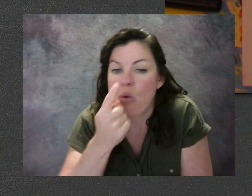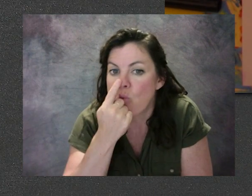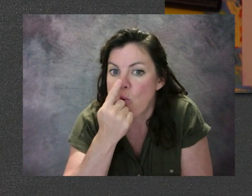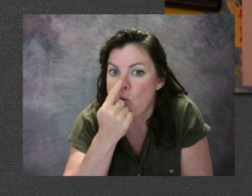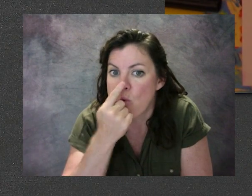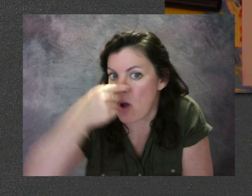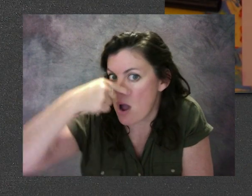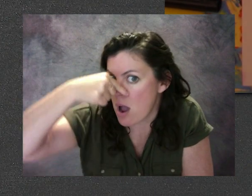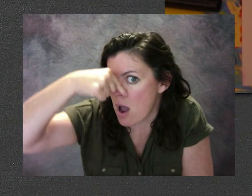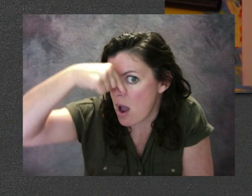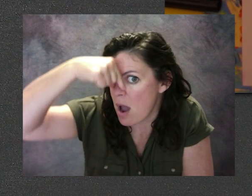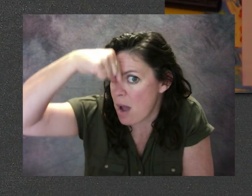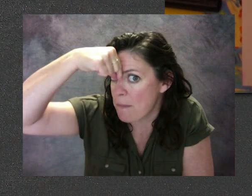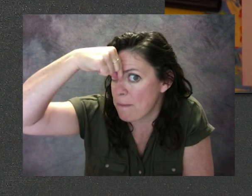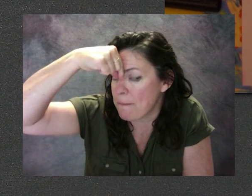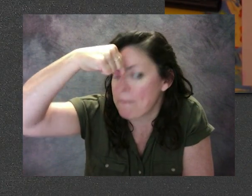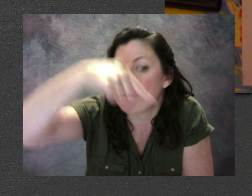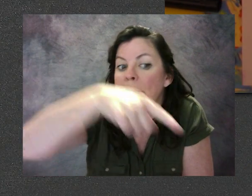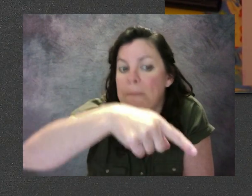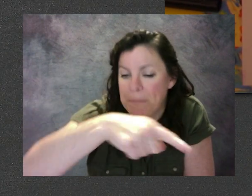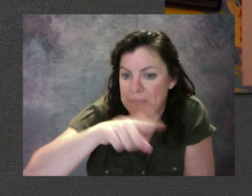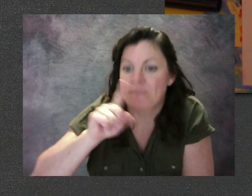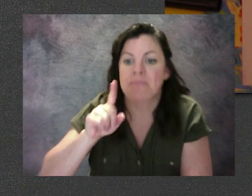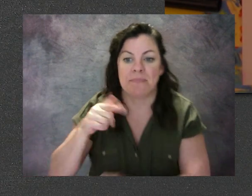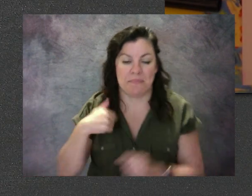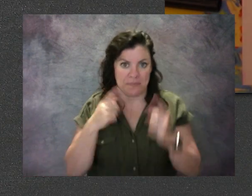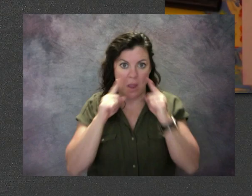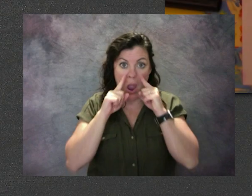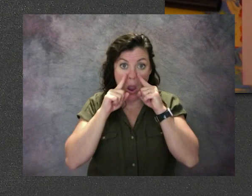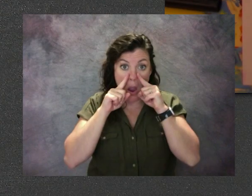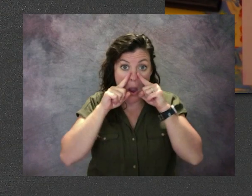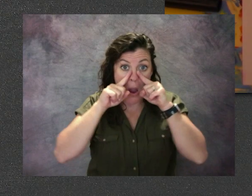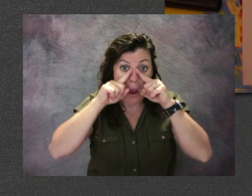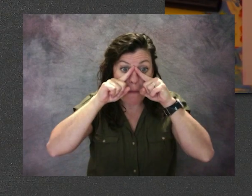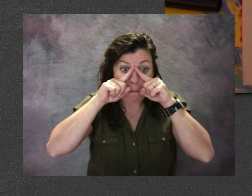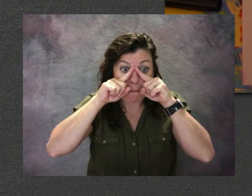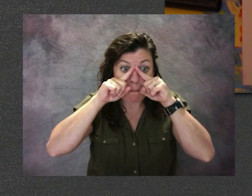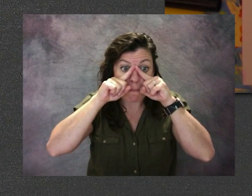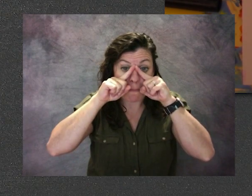dot. Do you remember that dot we drew? We'll go all the way up,